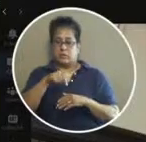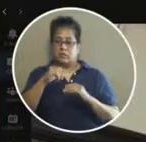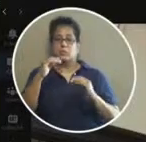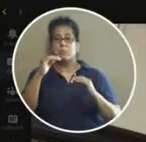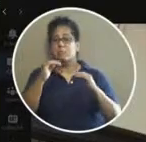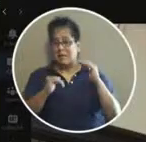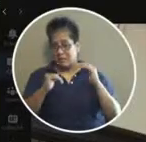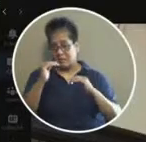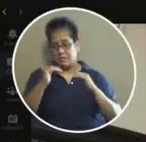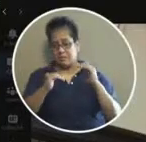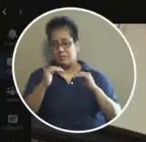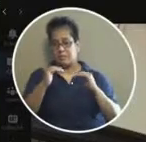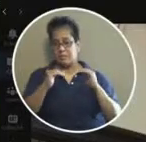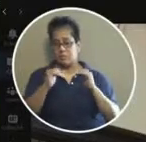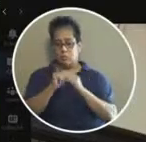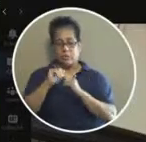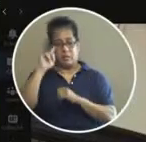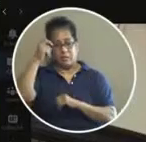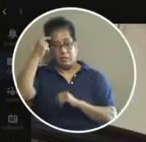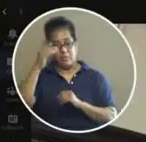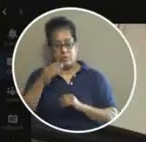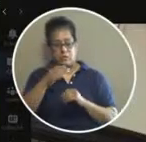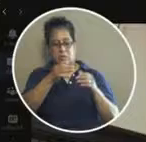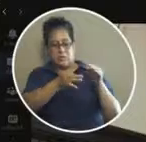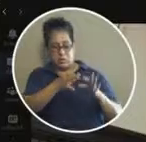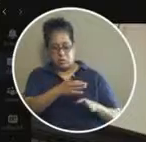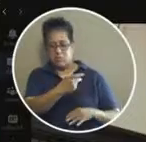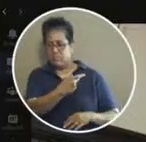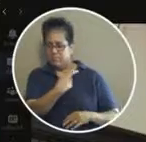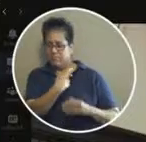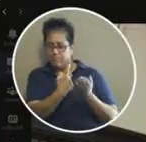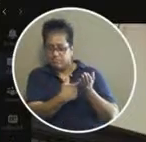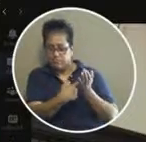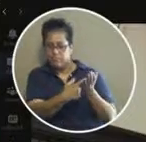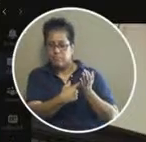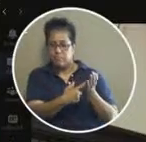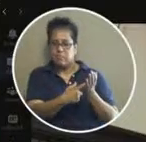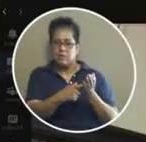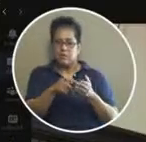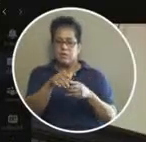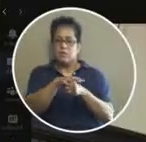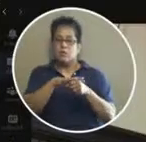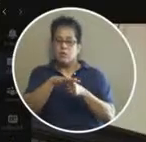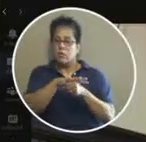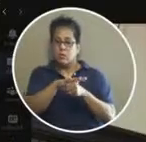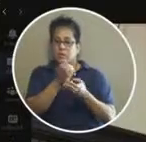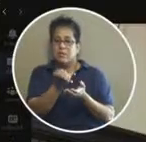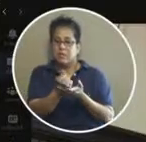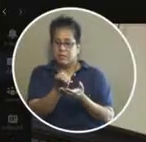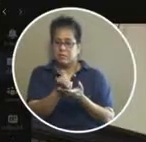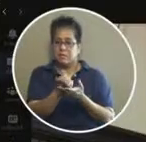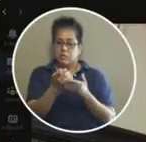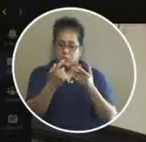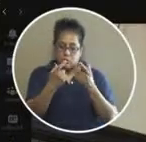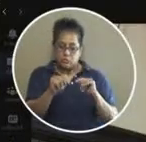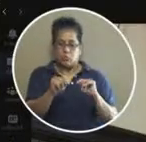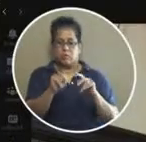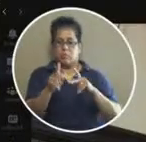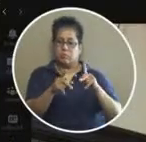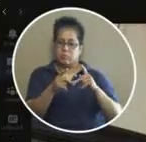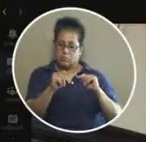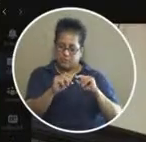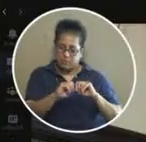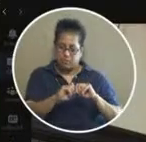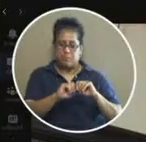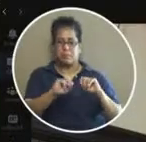that we talk about with the governor and the judge and I talk about is our local economy and trying to get people back to